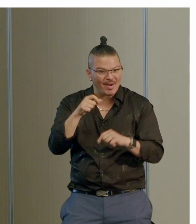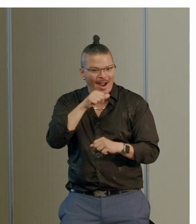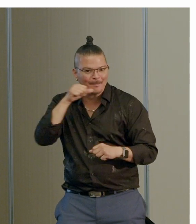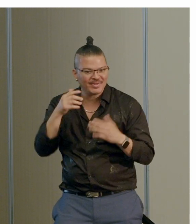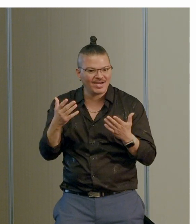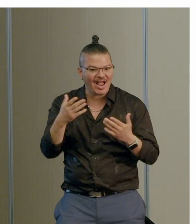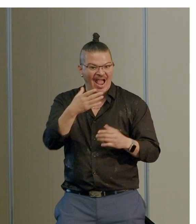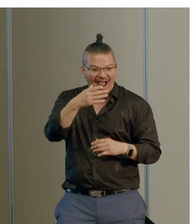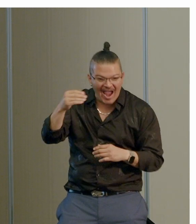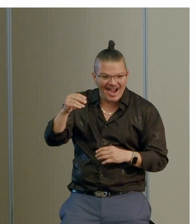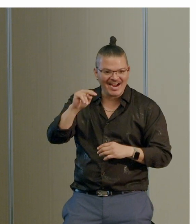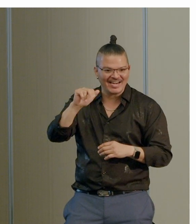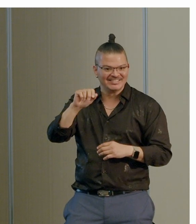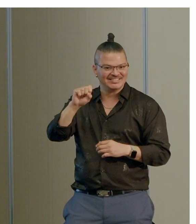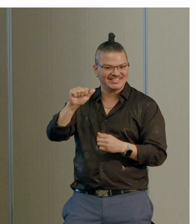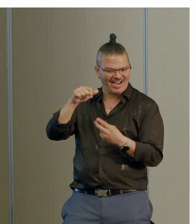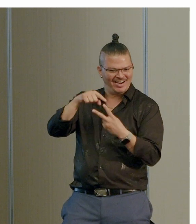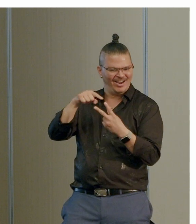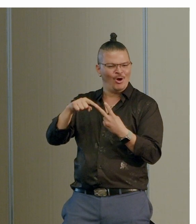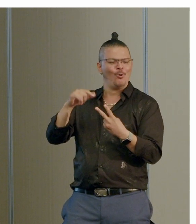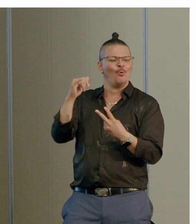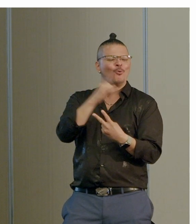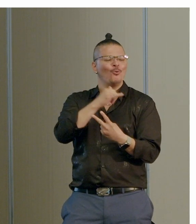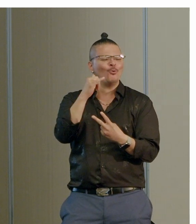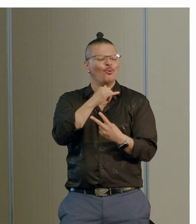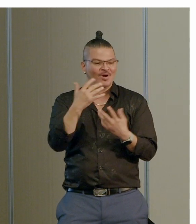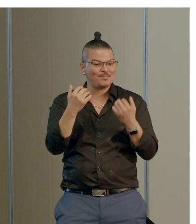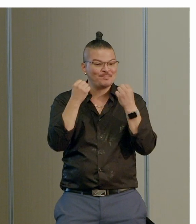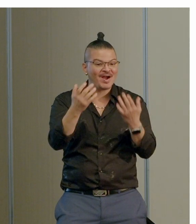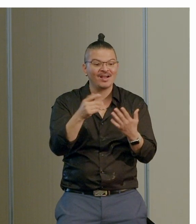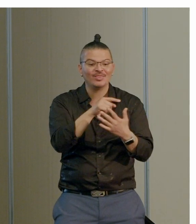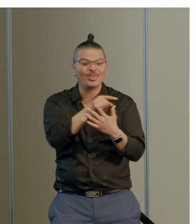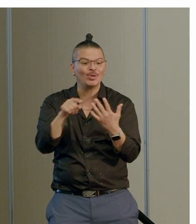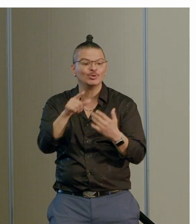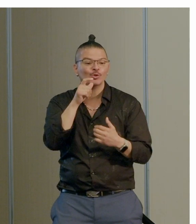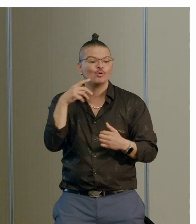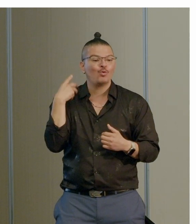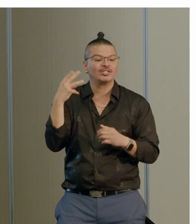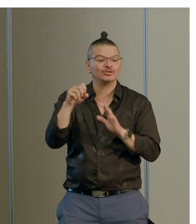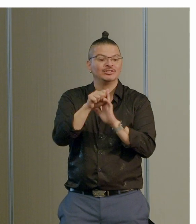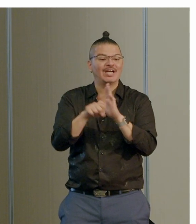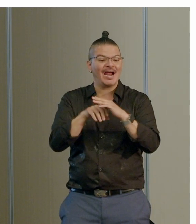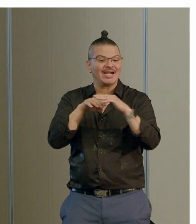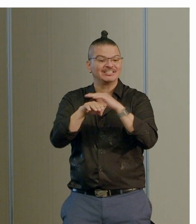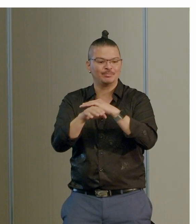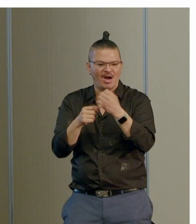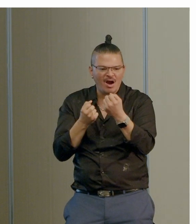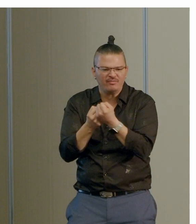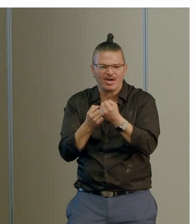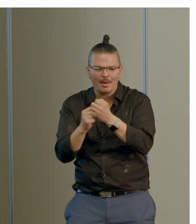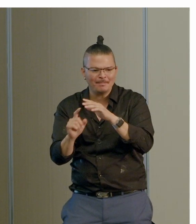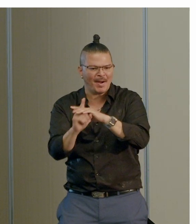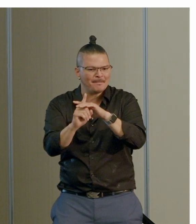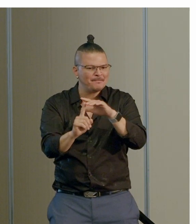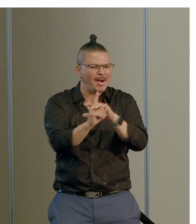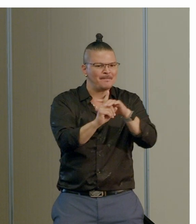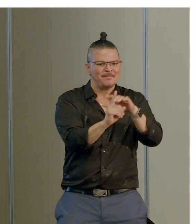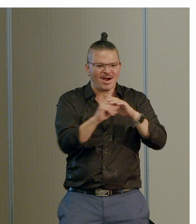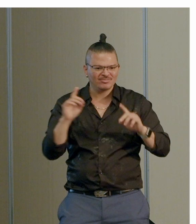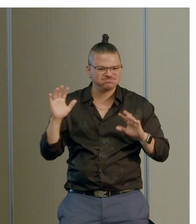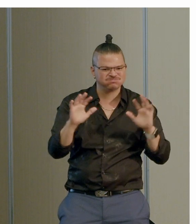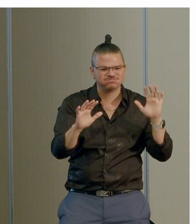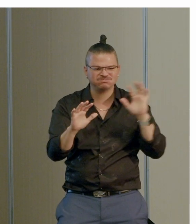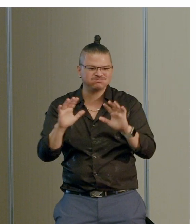speakers were Washington State accessibility advocates. It was just incredible to bring people